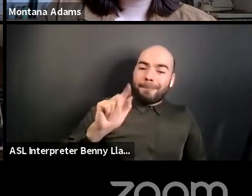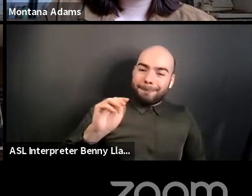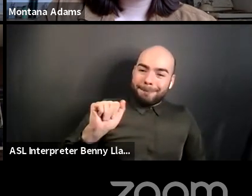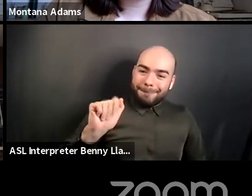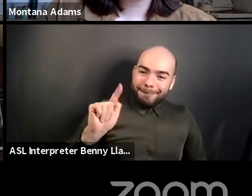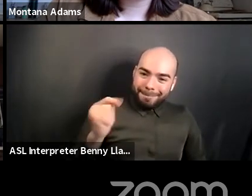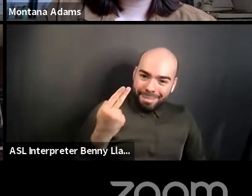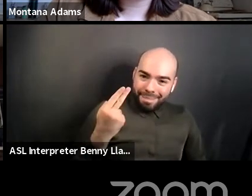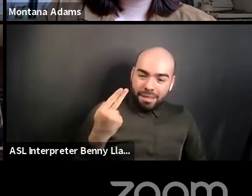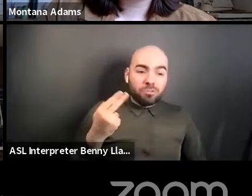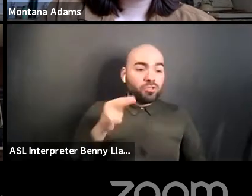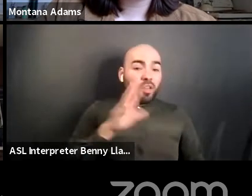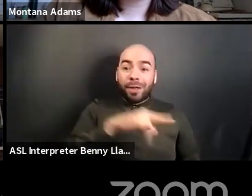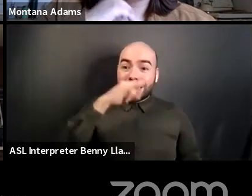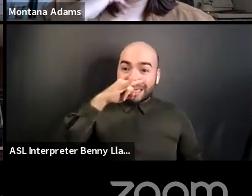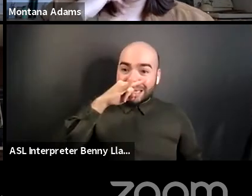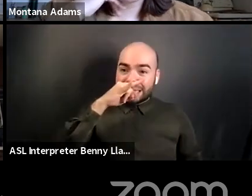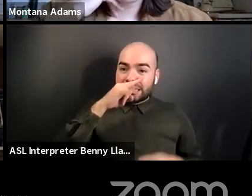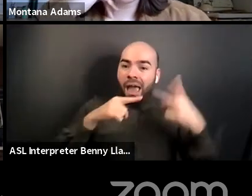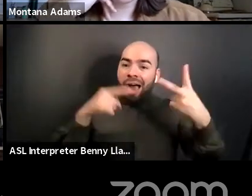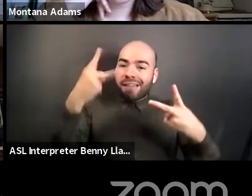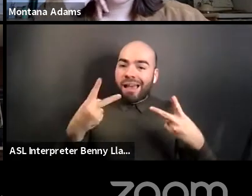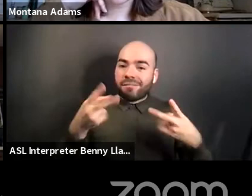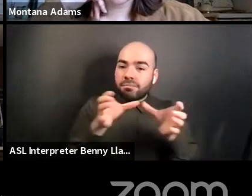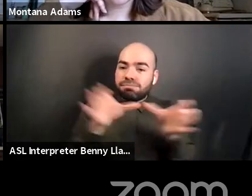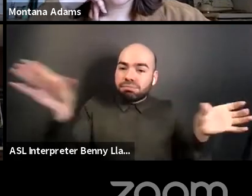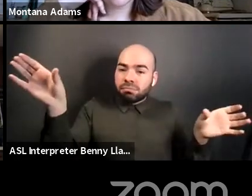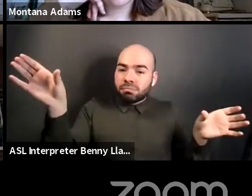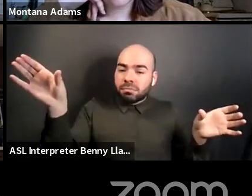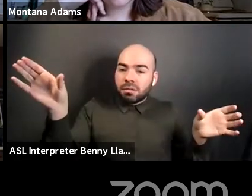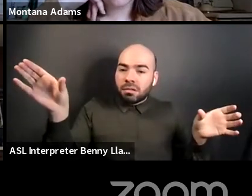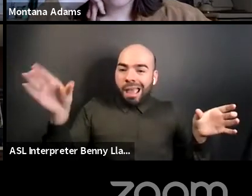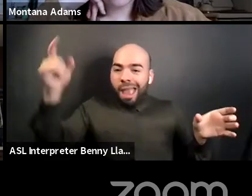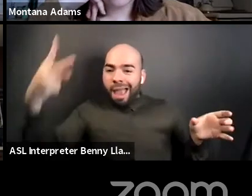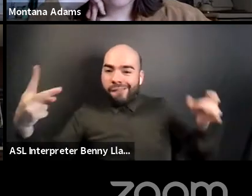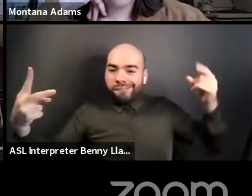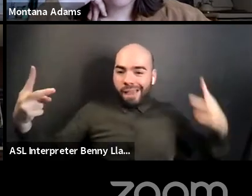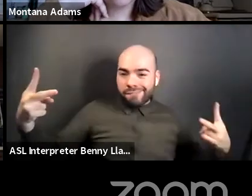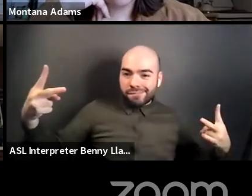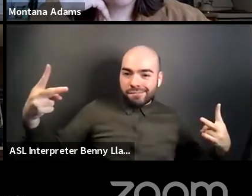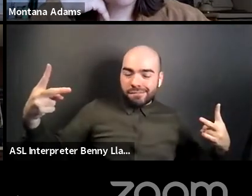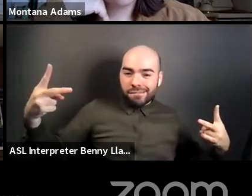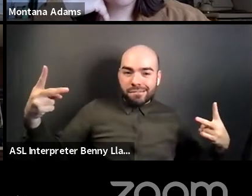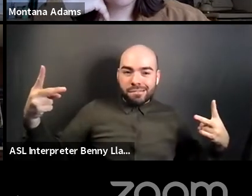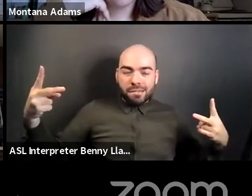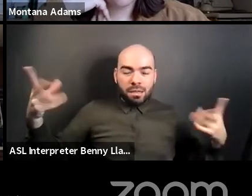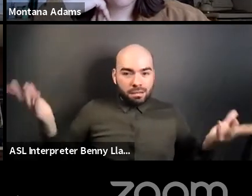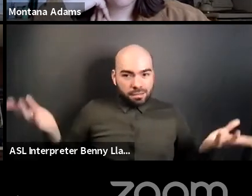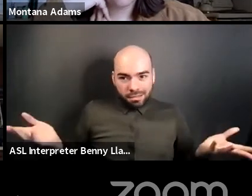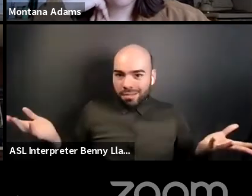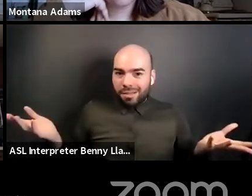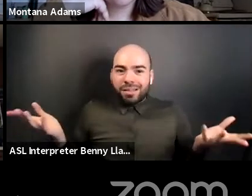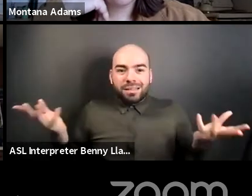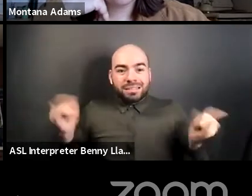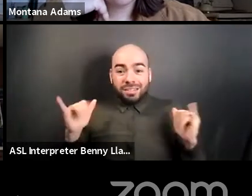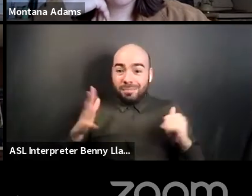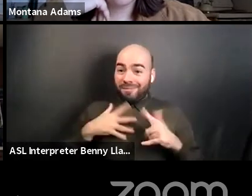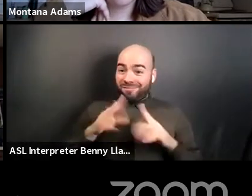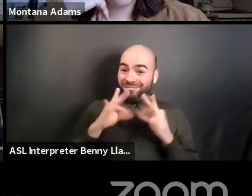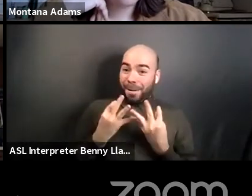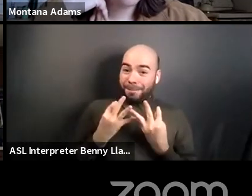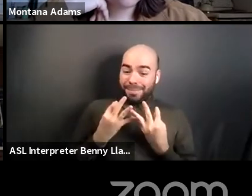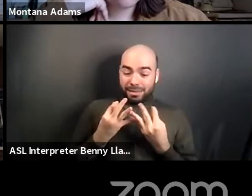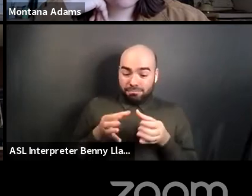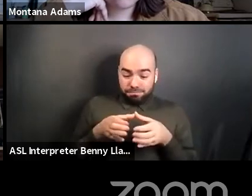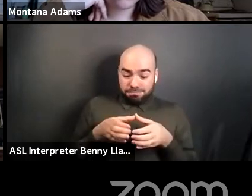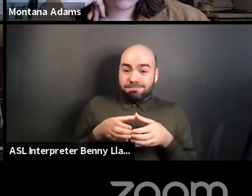So half of my family is Lakota, the other half is Klamath. We're even split up just within our family. So